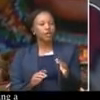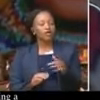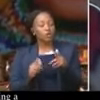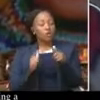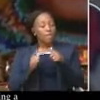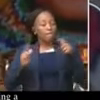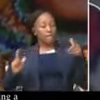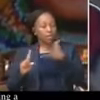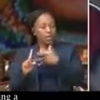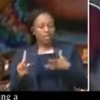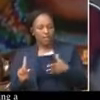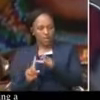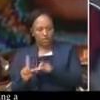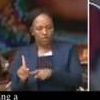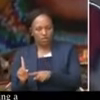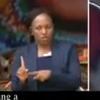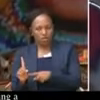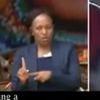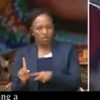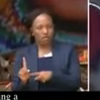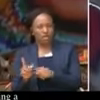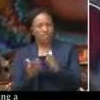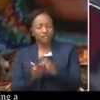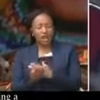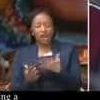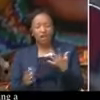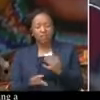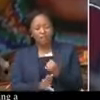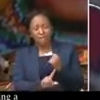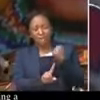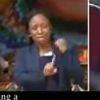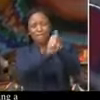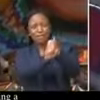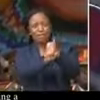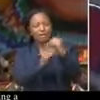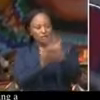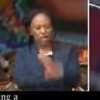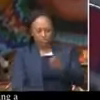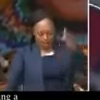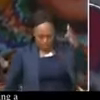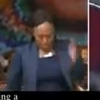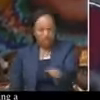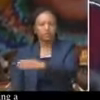Mama, some of those who sold you out to the regime are here.